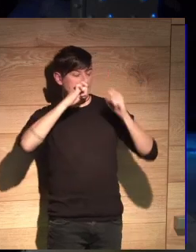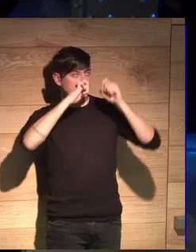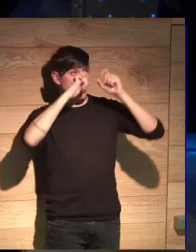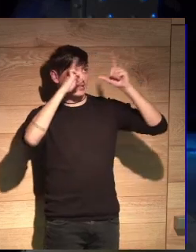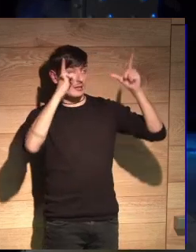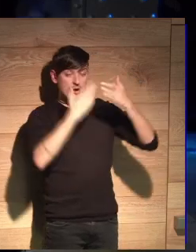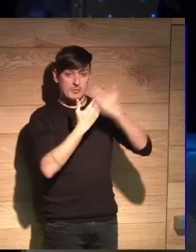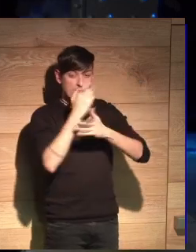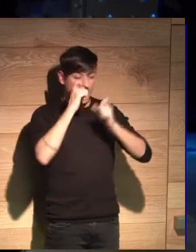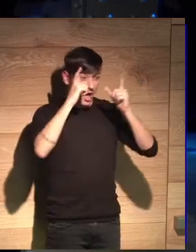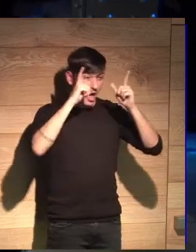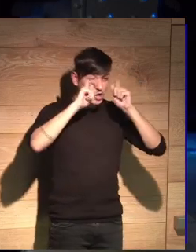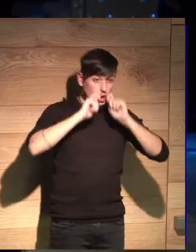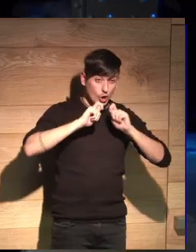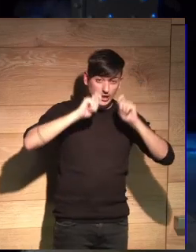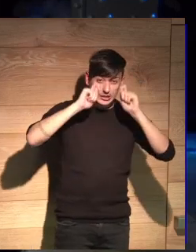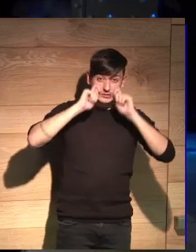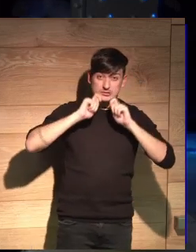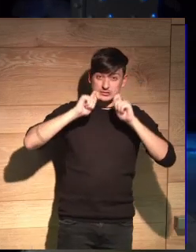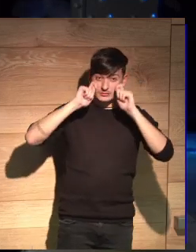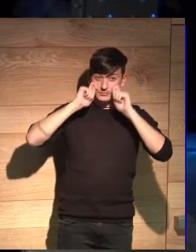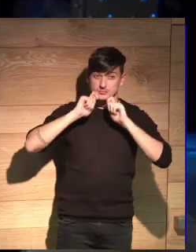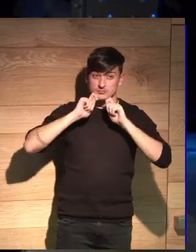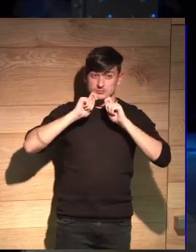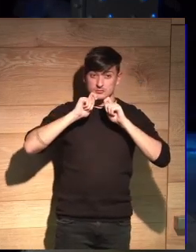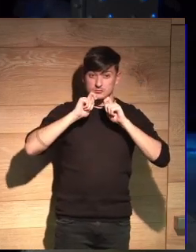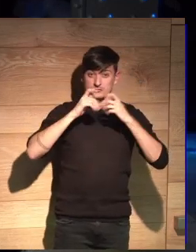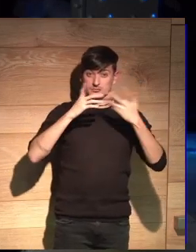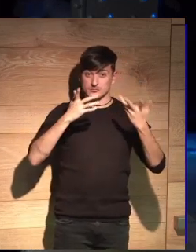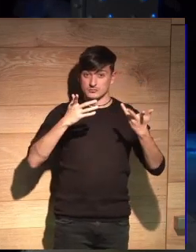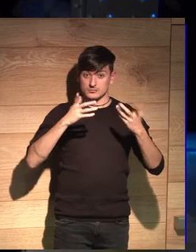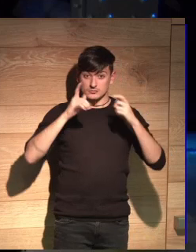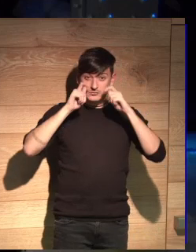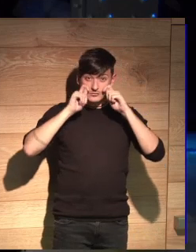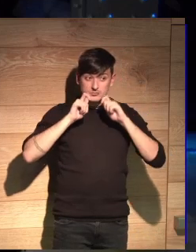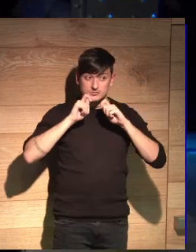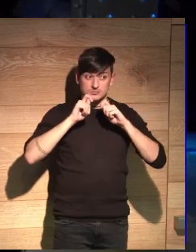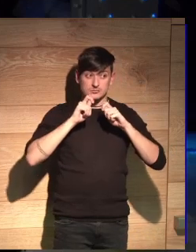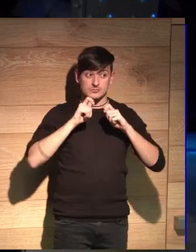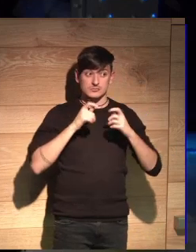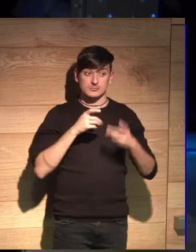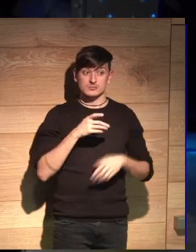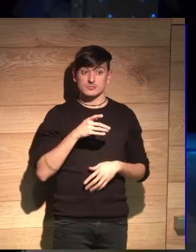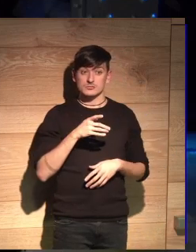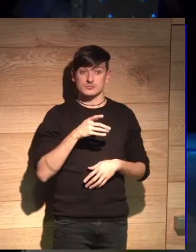So when it wakes up in the morning, it was a grasshopper, and when it wakes up in the morning,